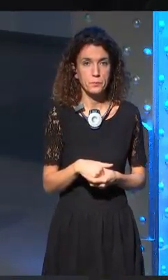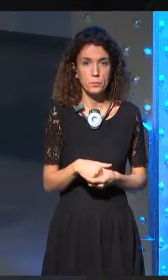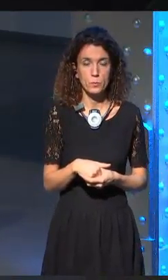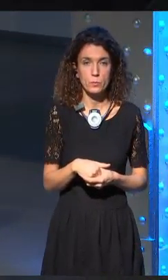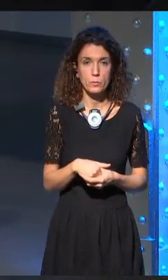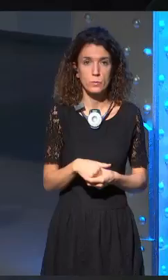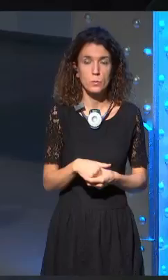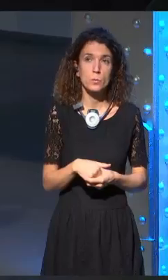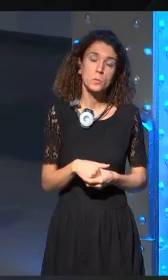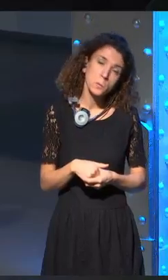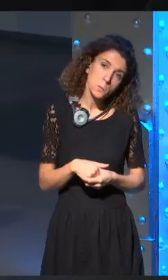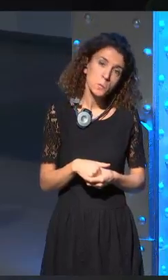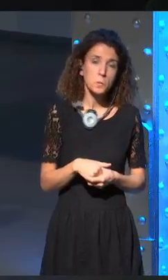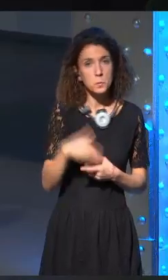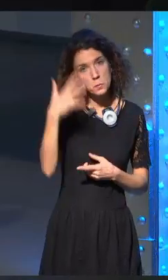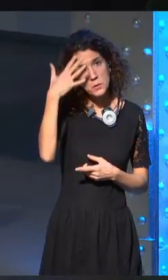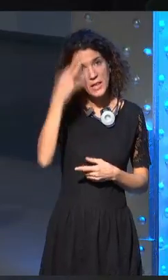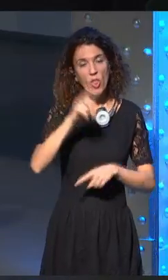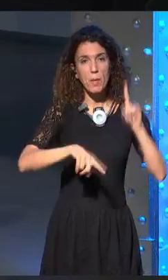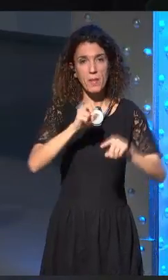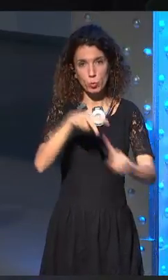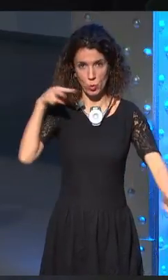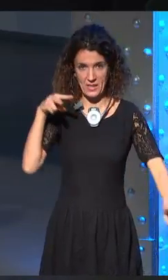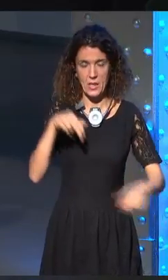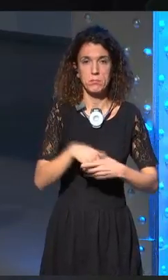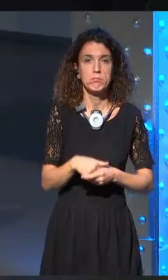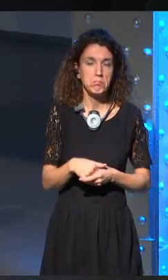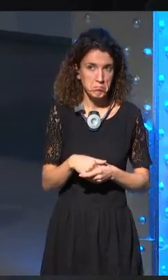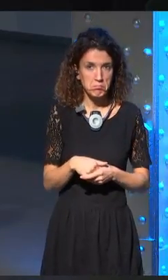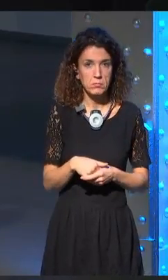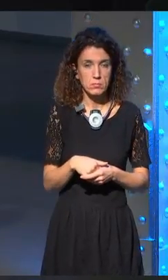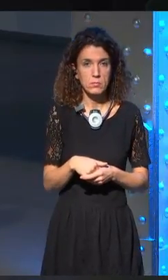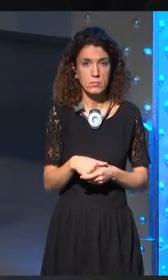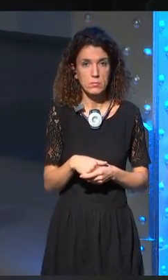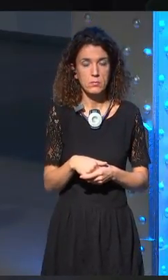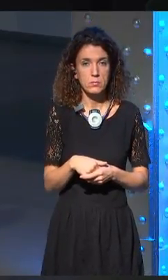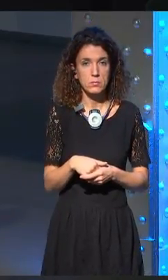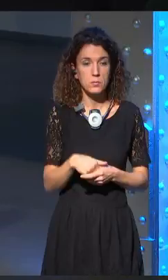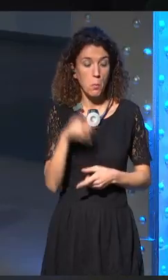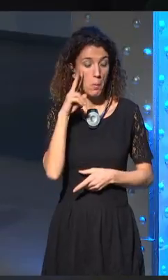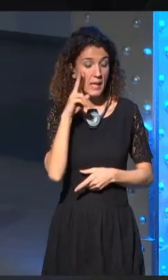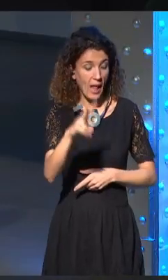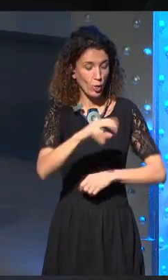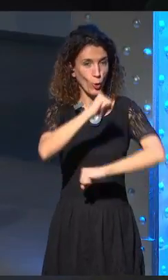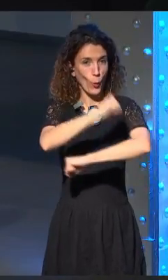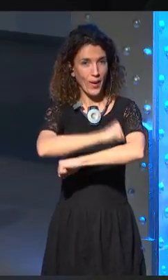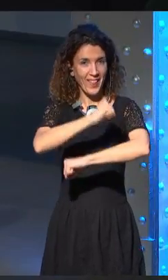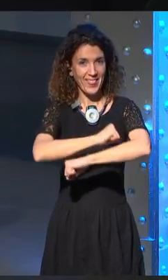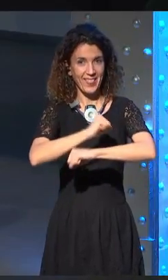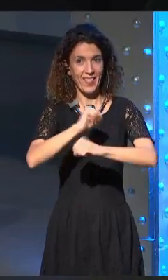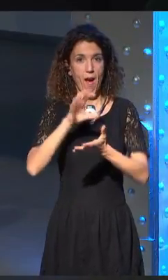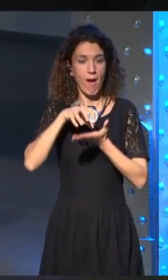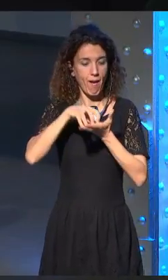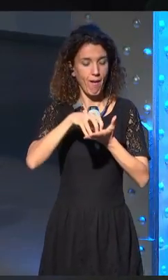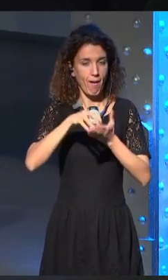I think it depends on your perspective. Like, I would say, you know, looking out at the window of the space station at Earth and